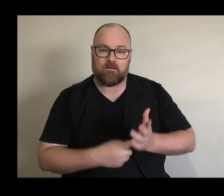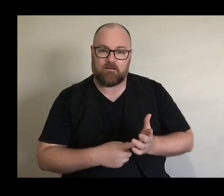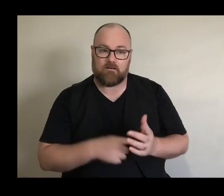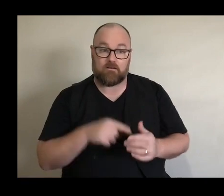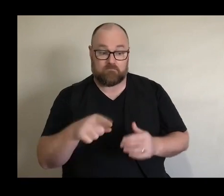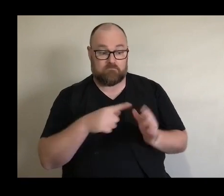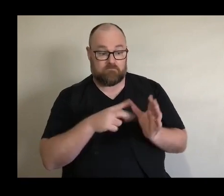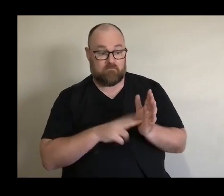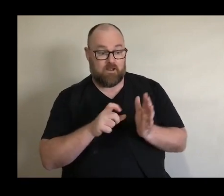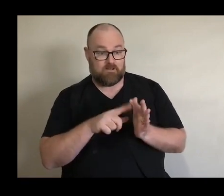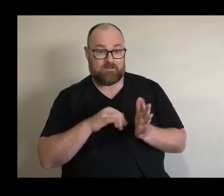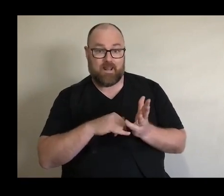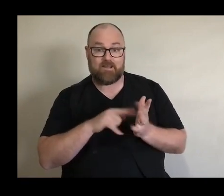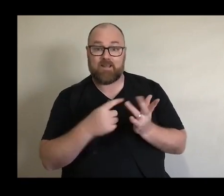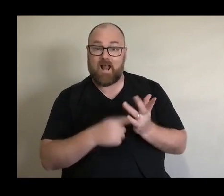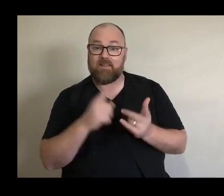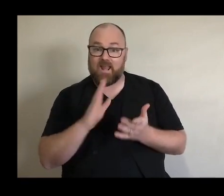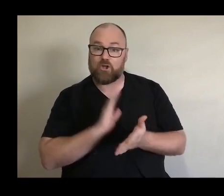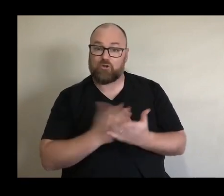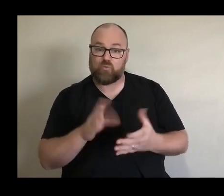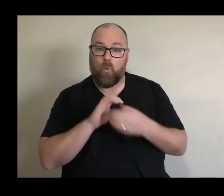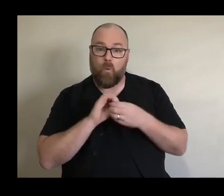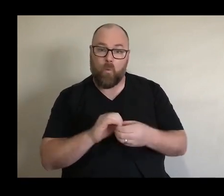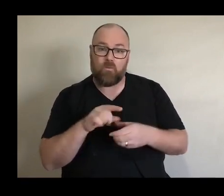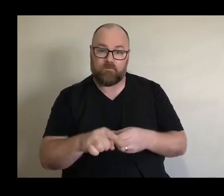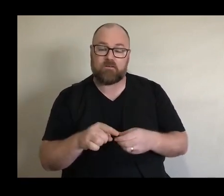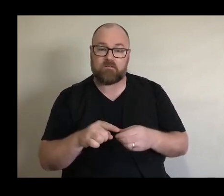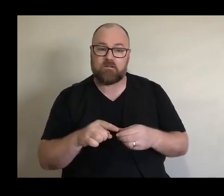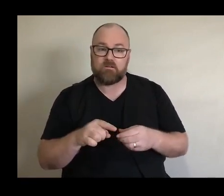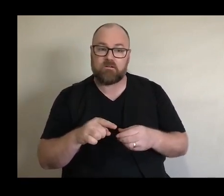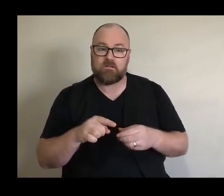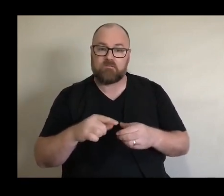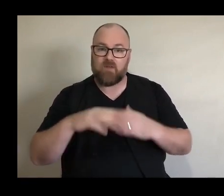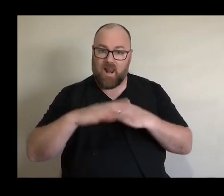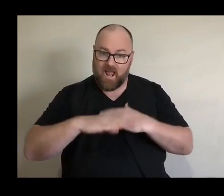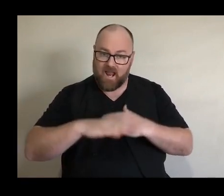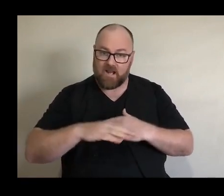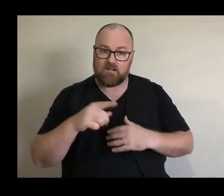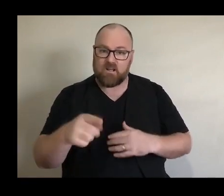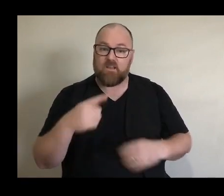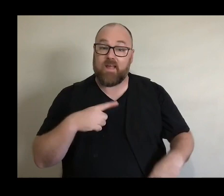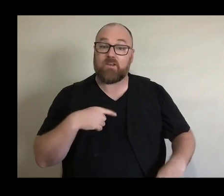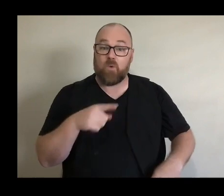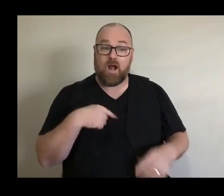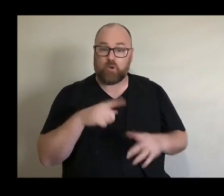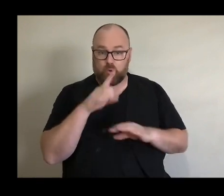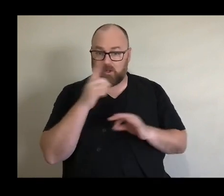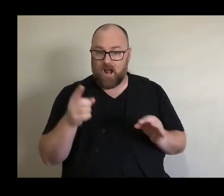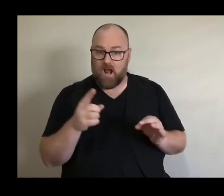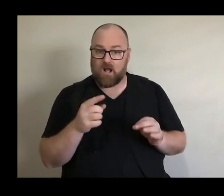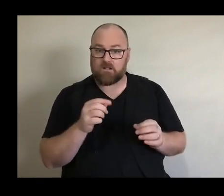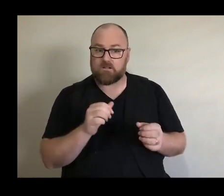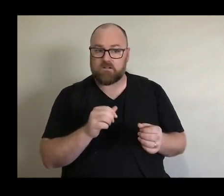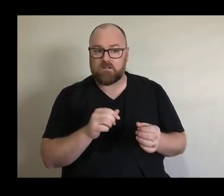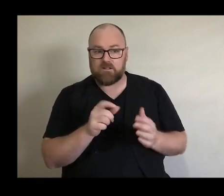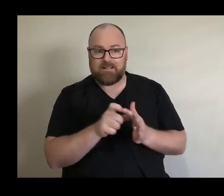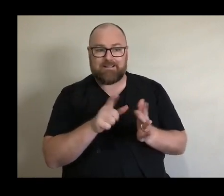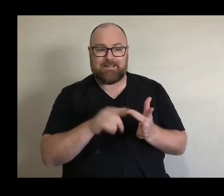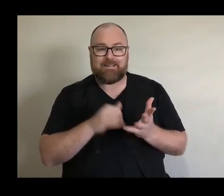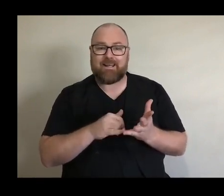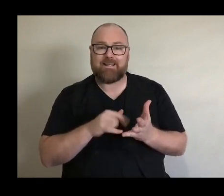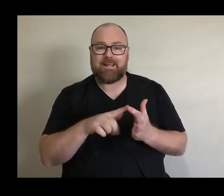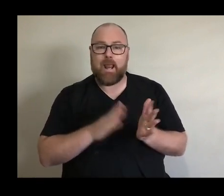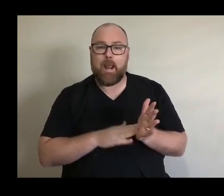true owners of the land, and this is the reason why disempowering the dead was and still is so important to